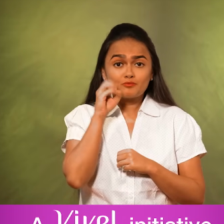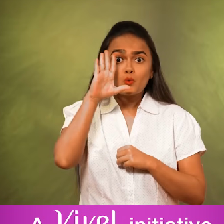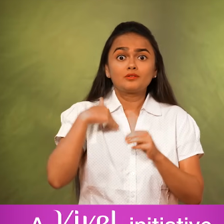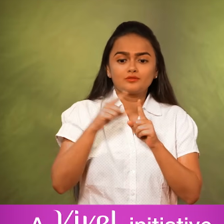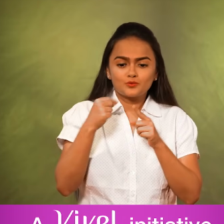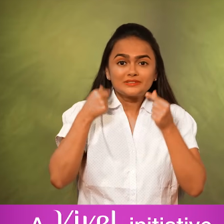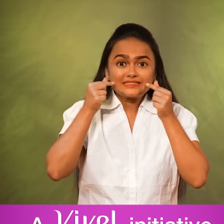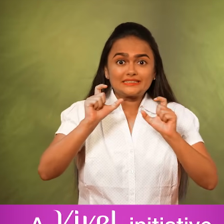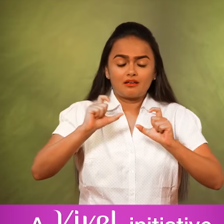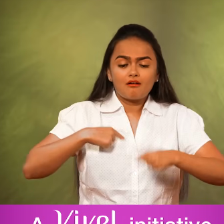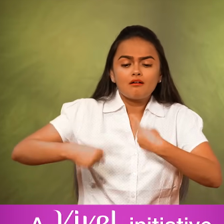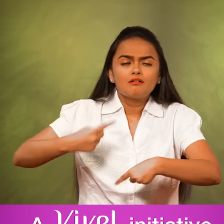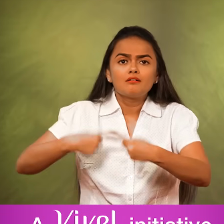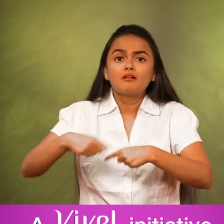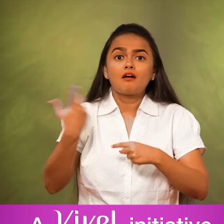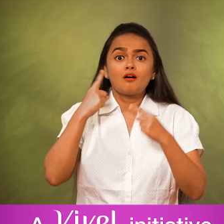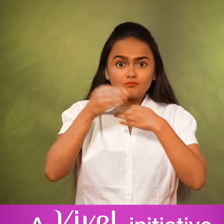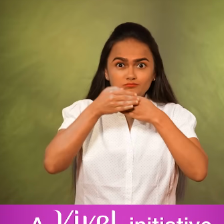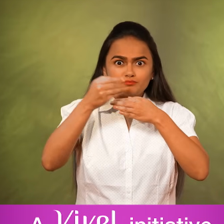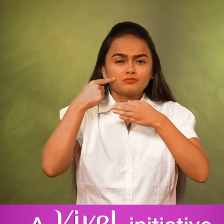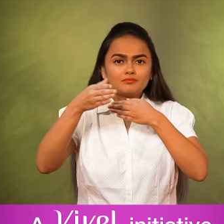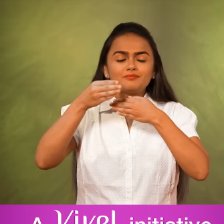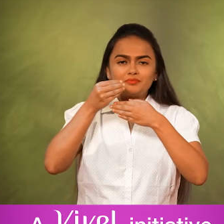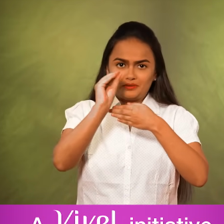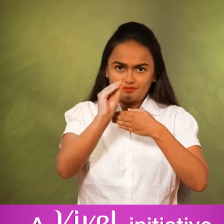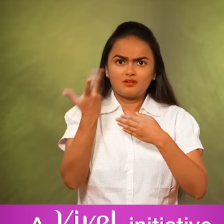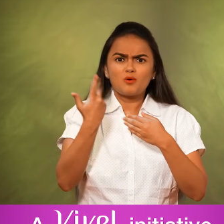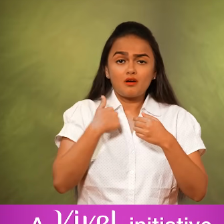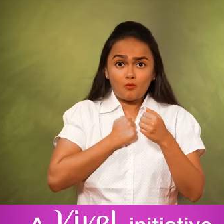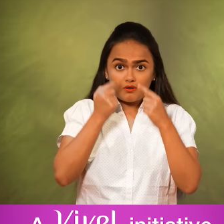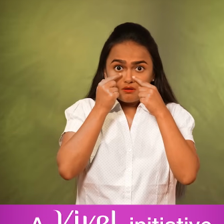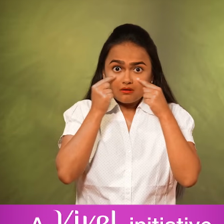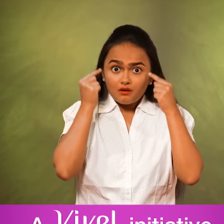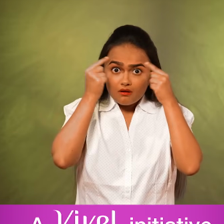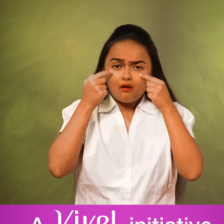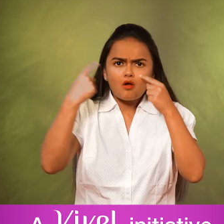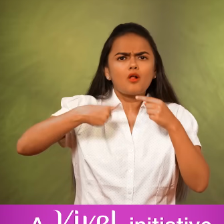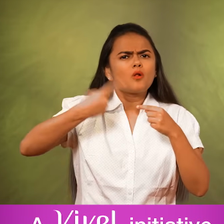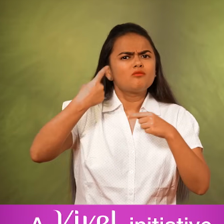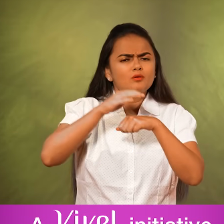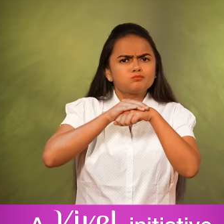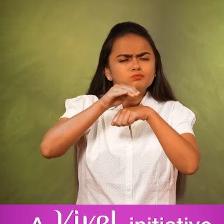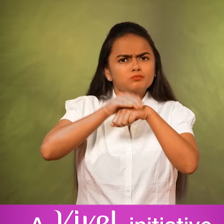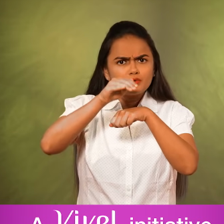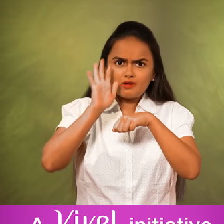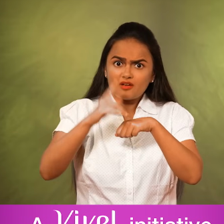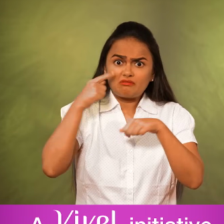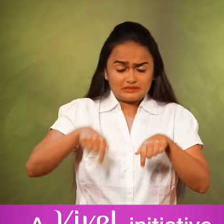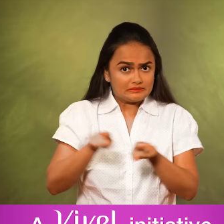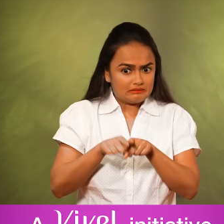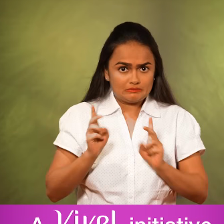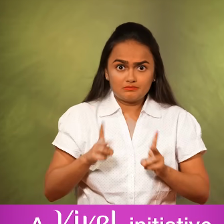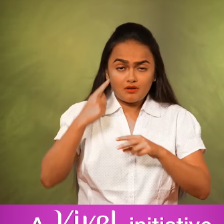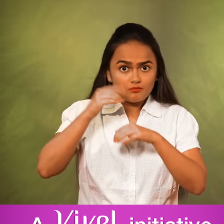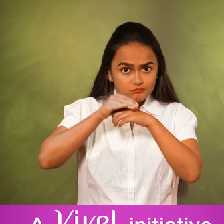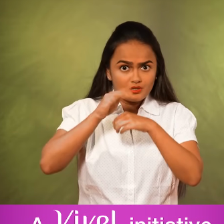the morning, in my morning skincare routine has to be depuffing my face because the area around my eyes are always swollen.